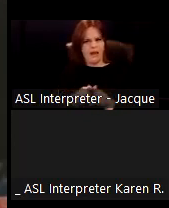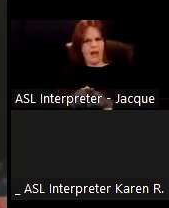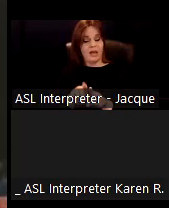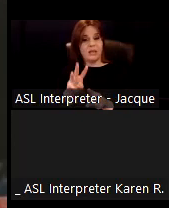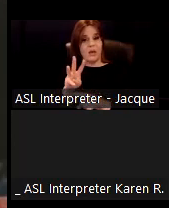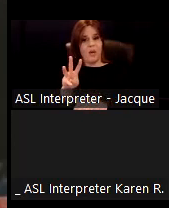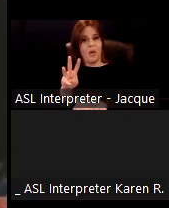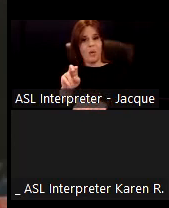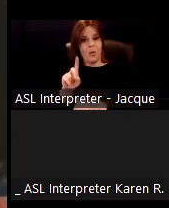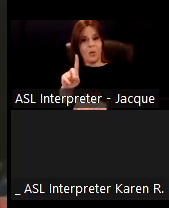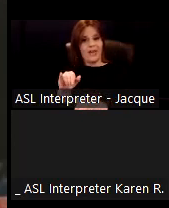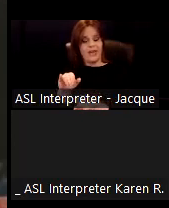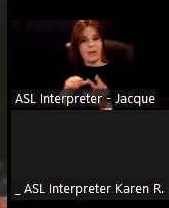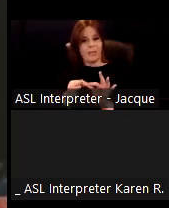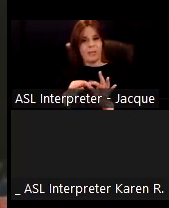mentioned earlier,